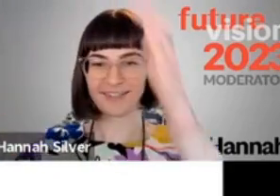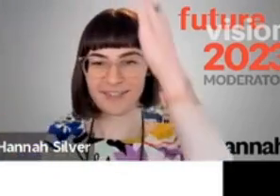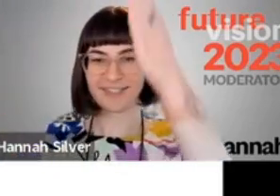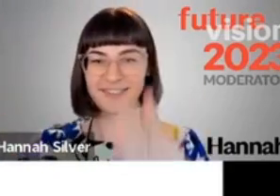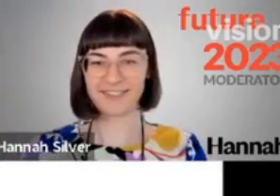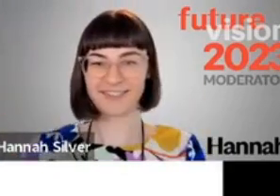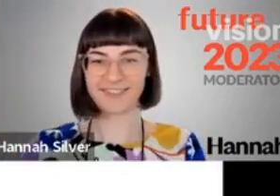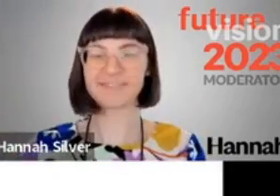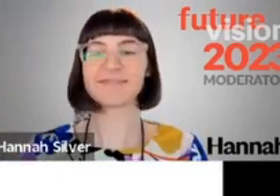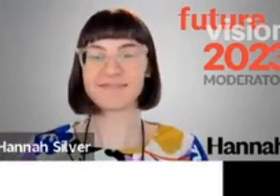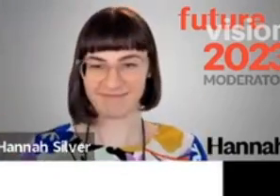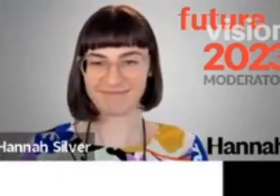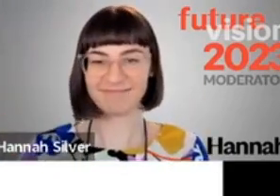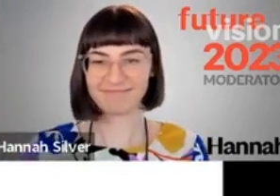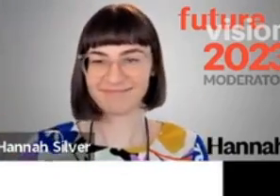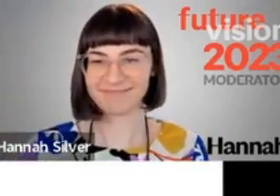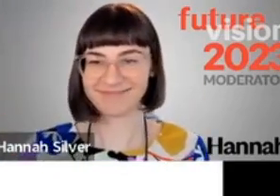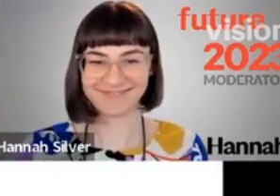Architect.